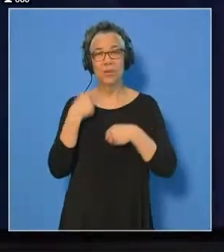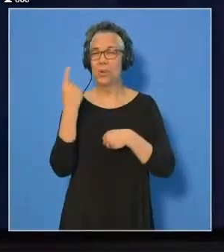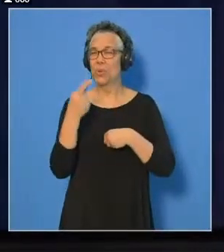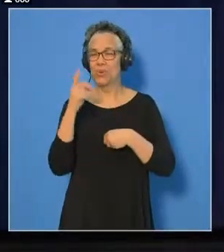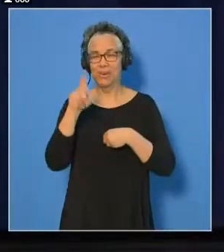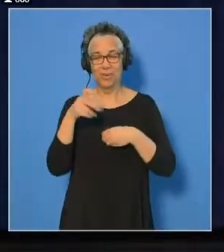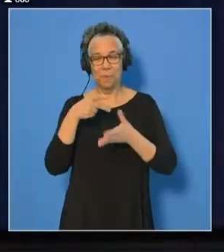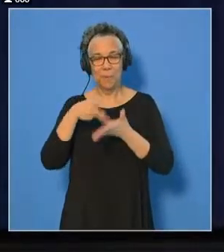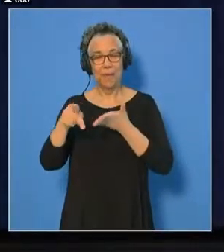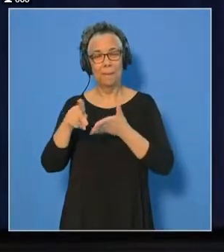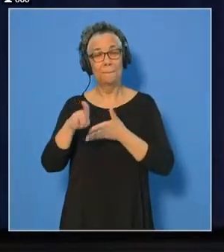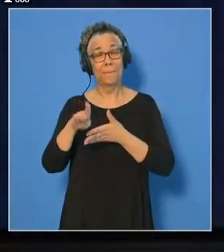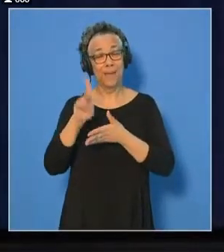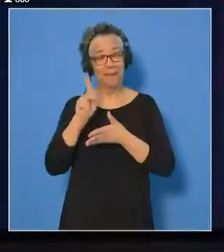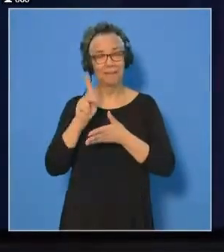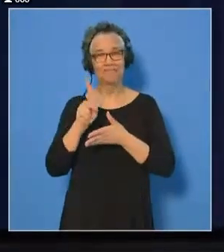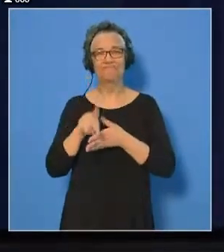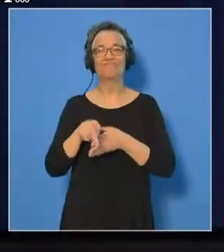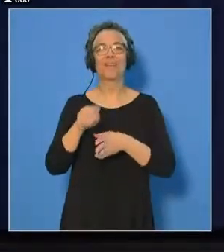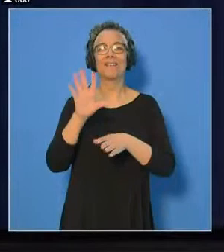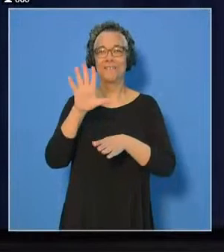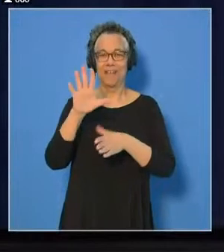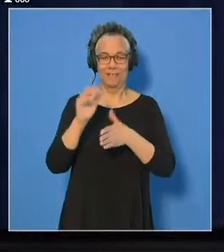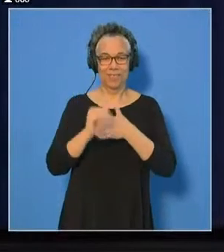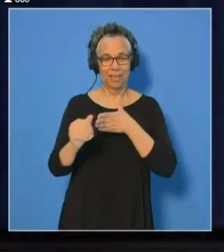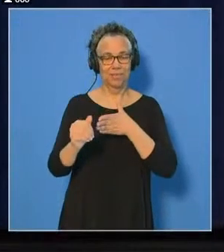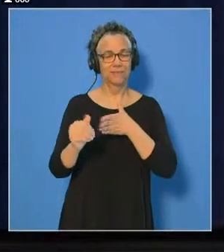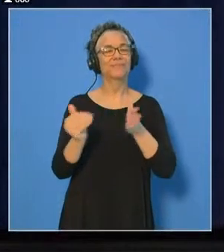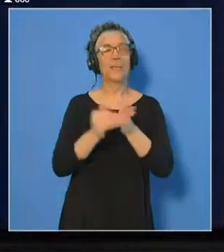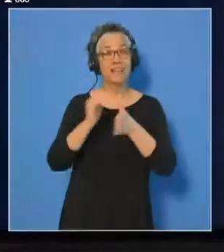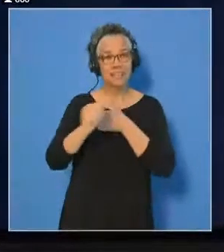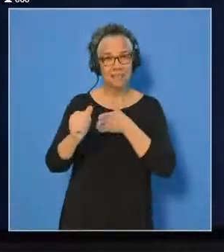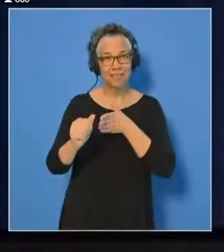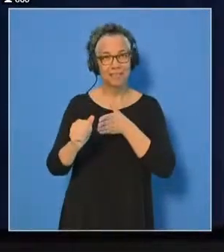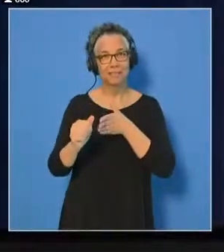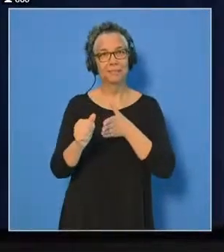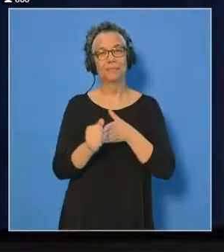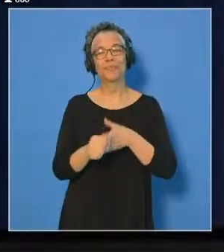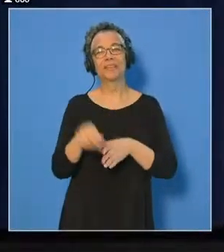pay back $5,000 at an interest rate of 3.5%.